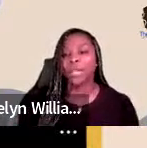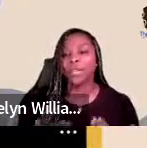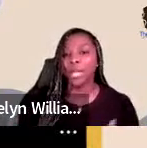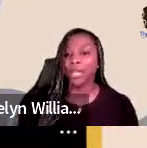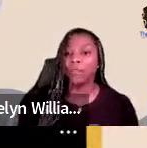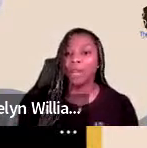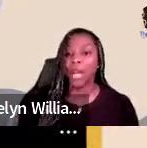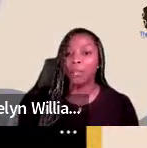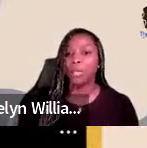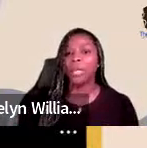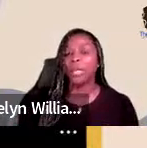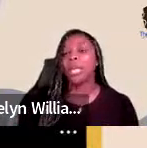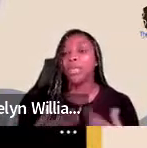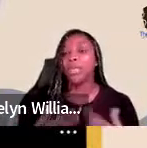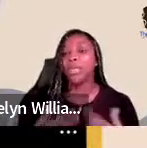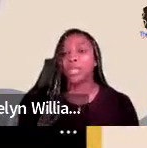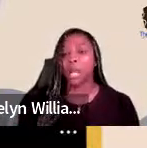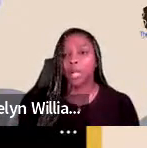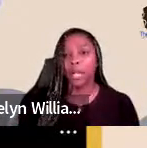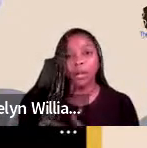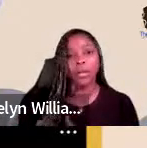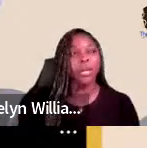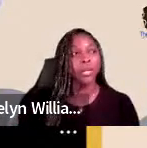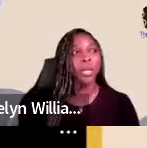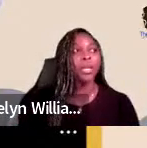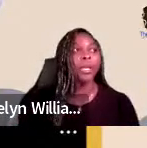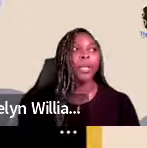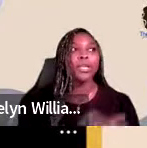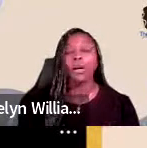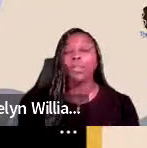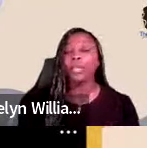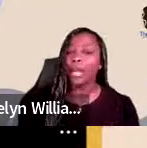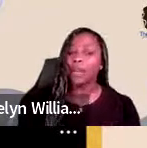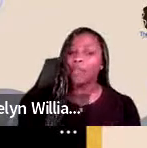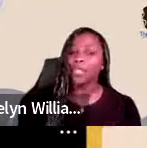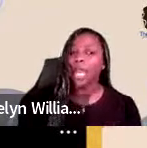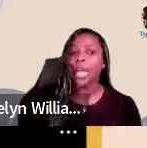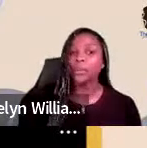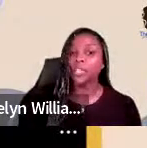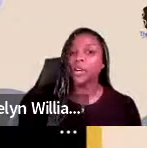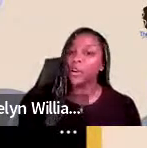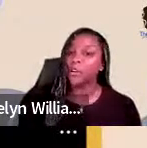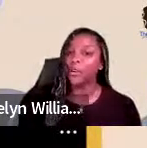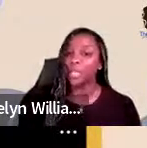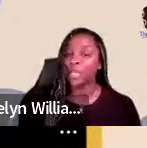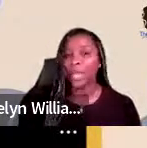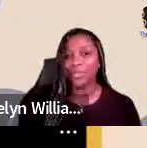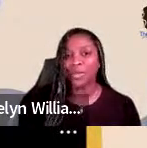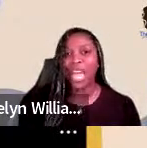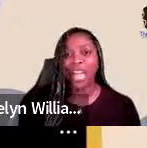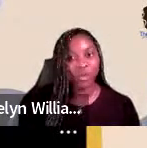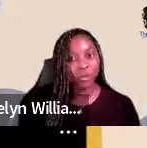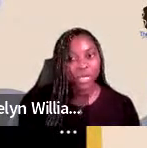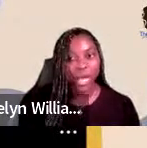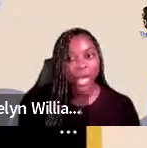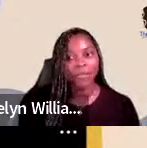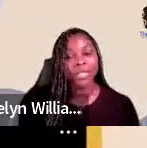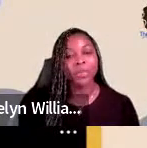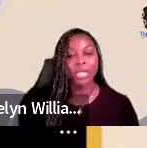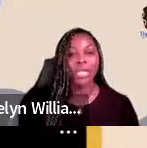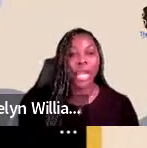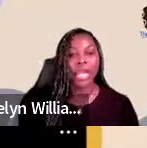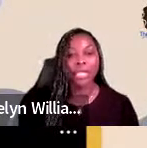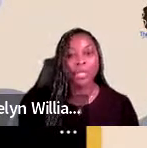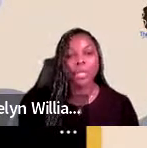topics that affect myself and my community that I make sure I put out on the internet. So on the left, as we know, COVID really messed with everyone's